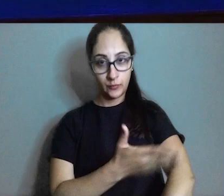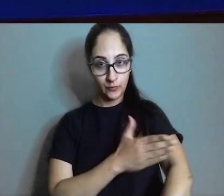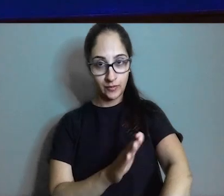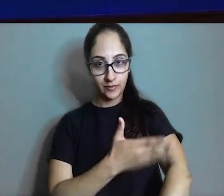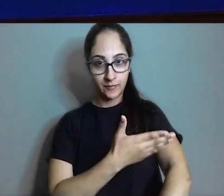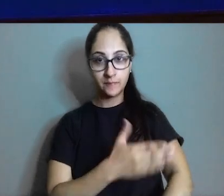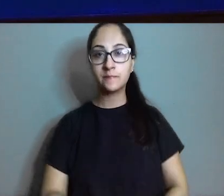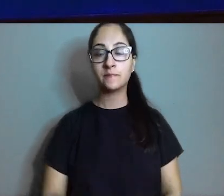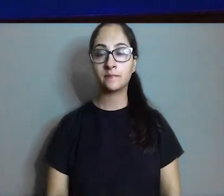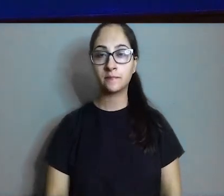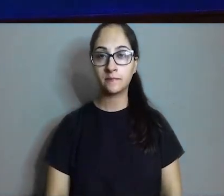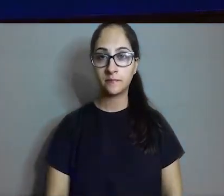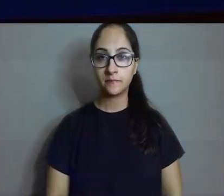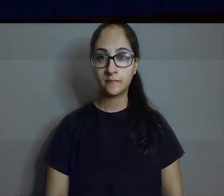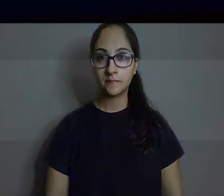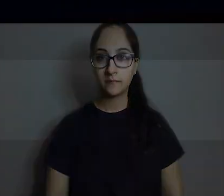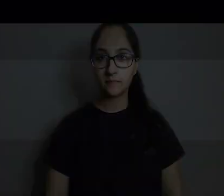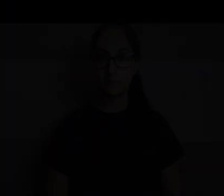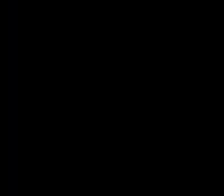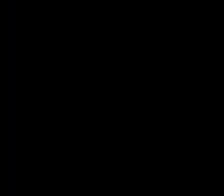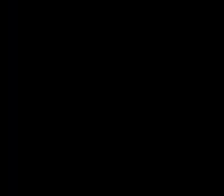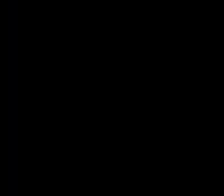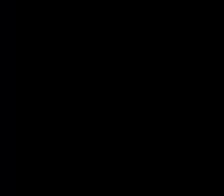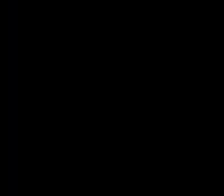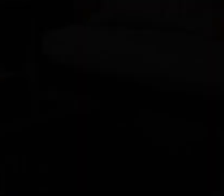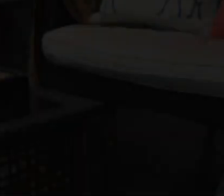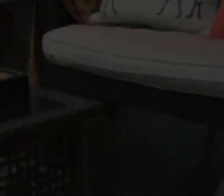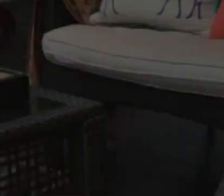of different backgrounds.